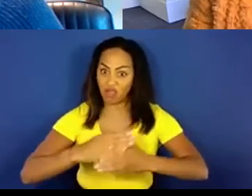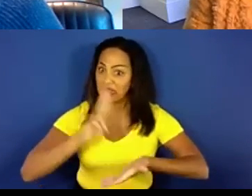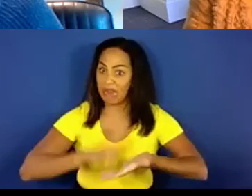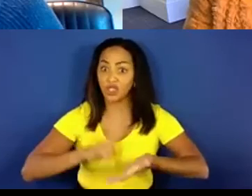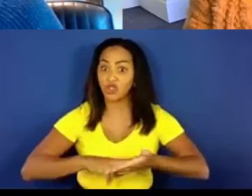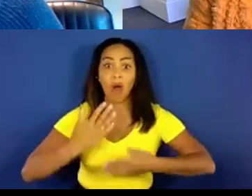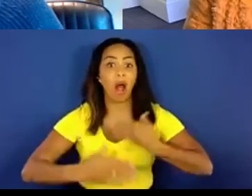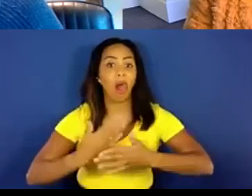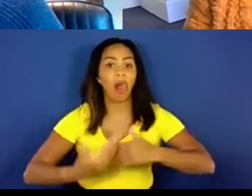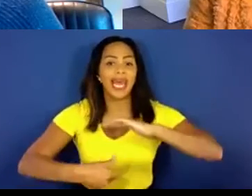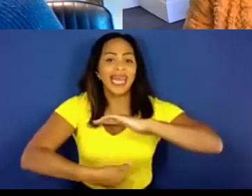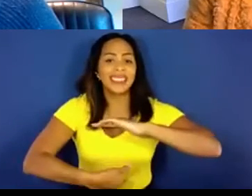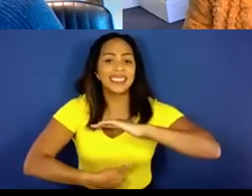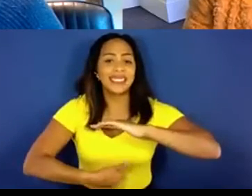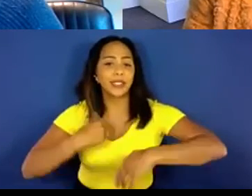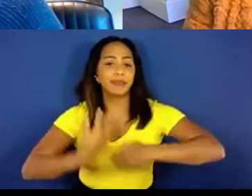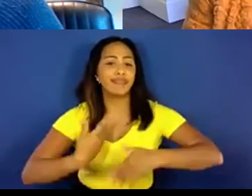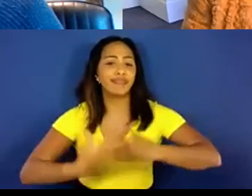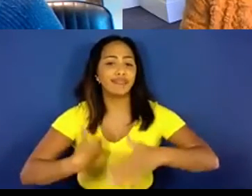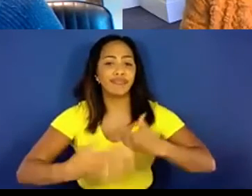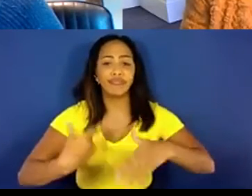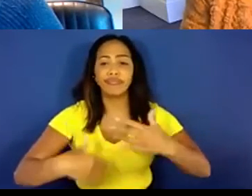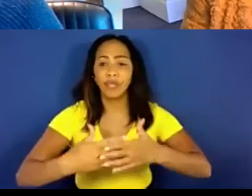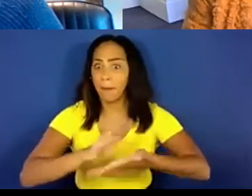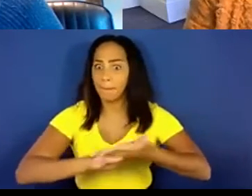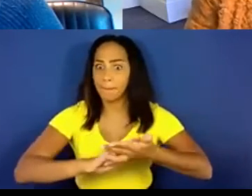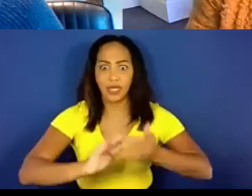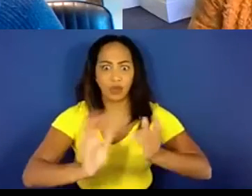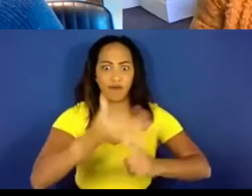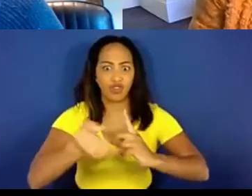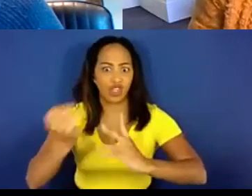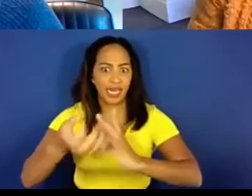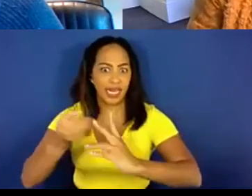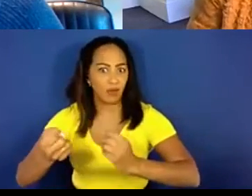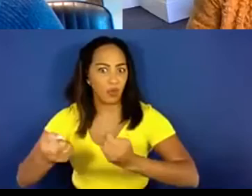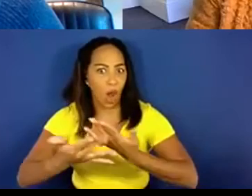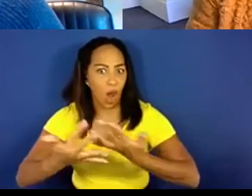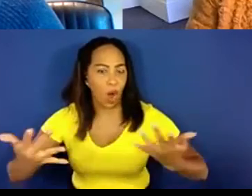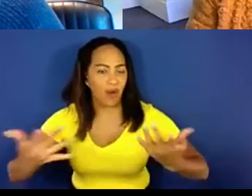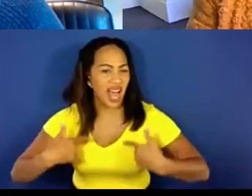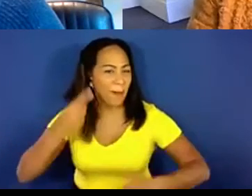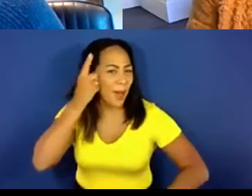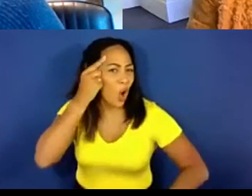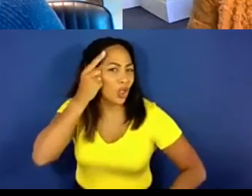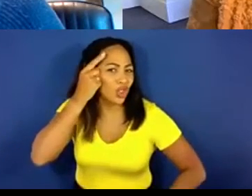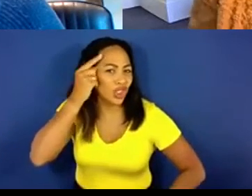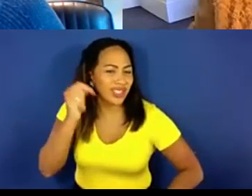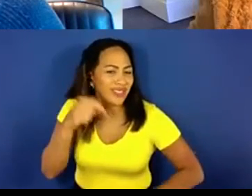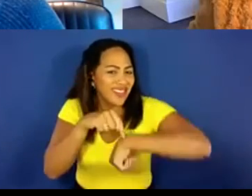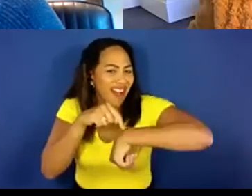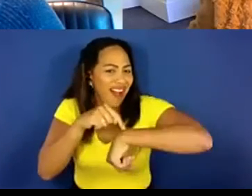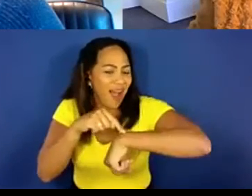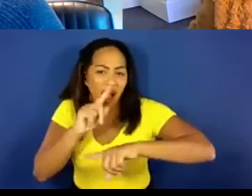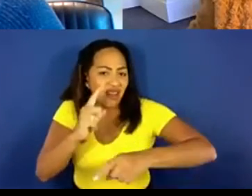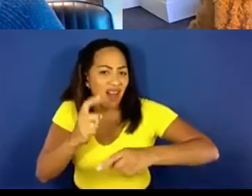that has meant we've been able to achieve. I'm really conscious of time, so I'm not going to say all the things that I wanted to say. One of the things I